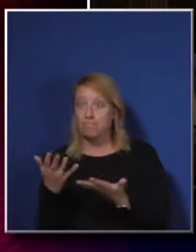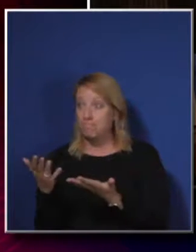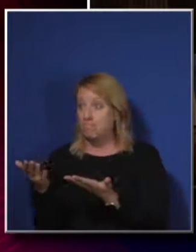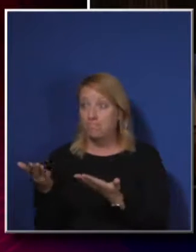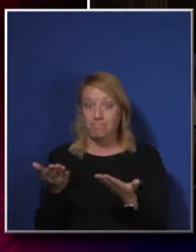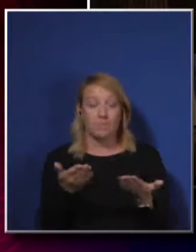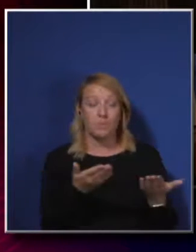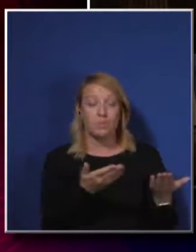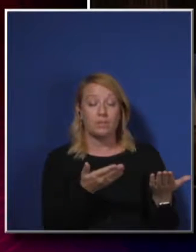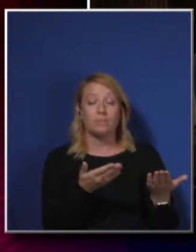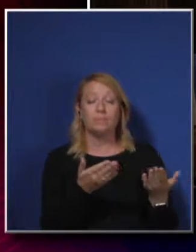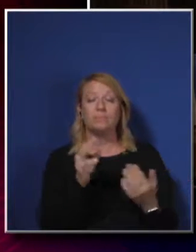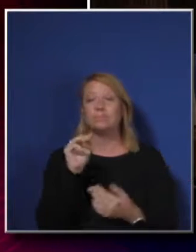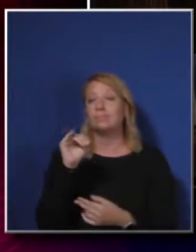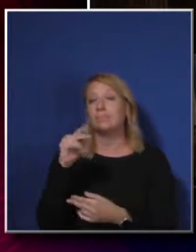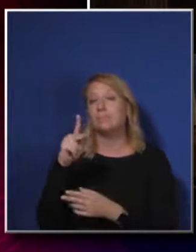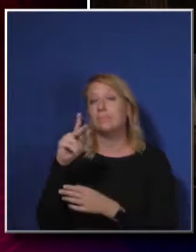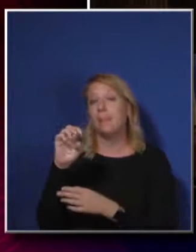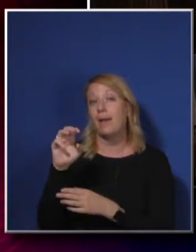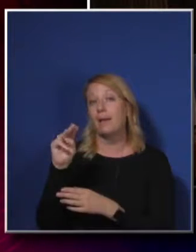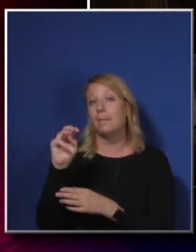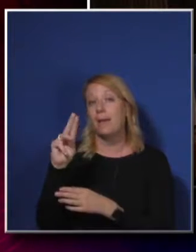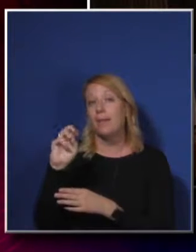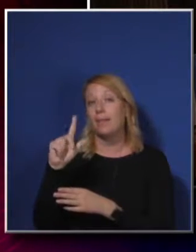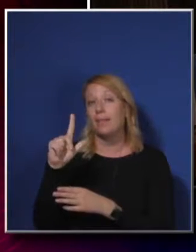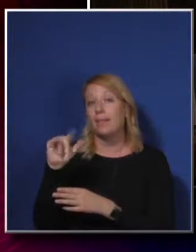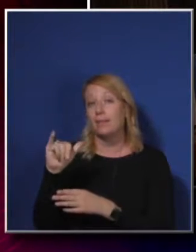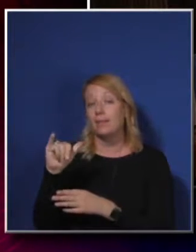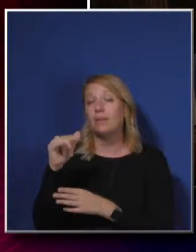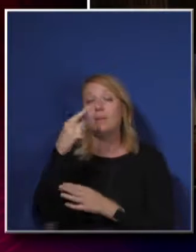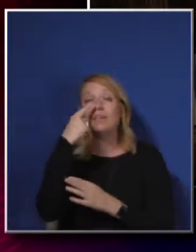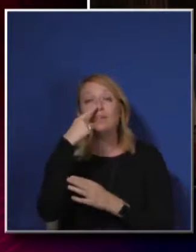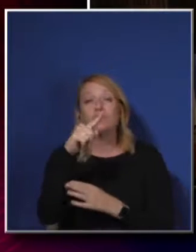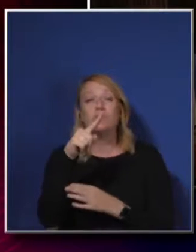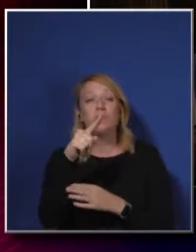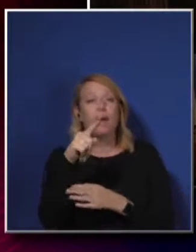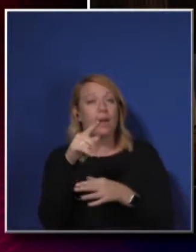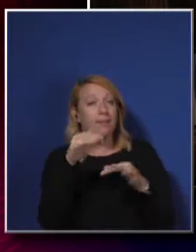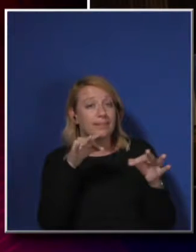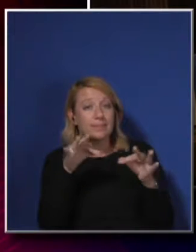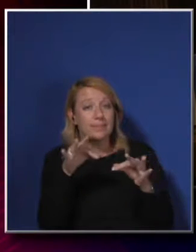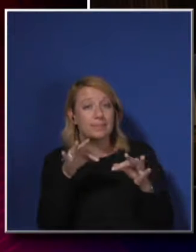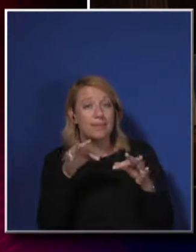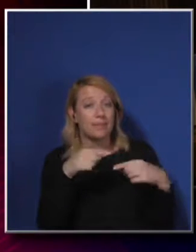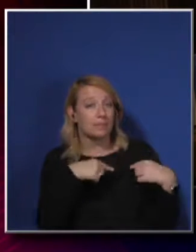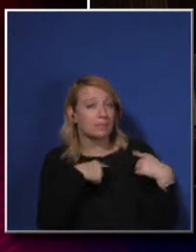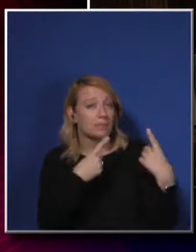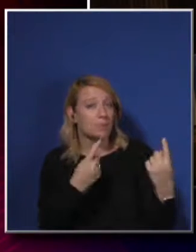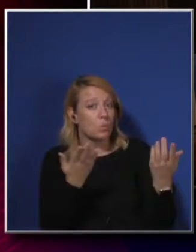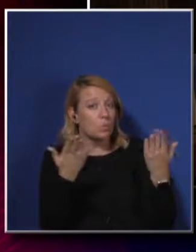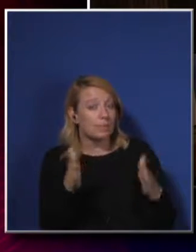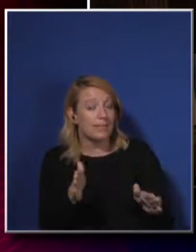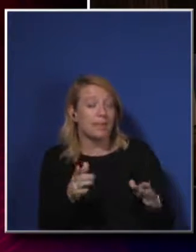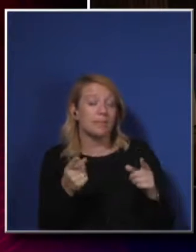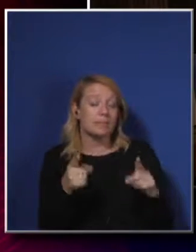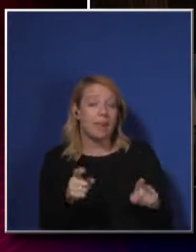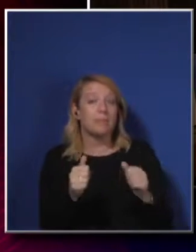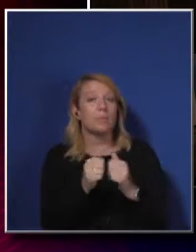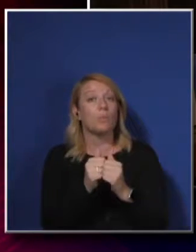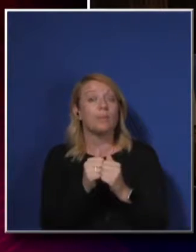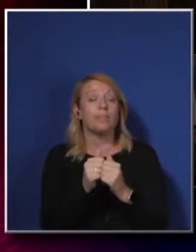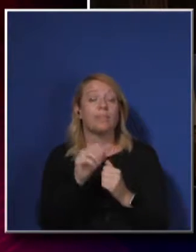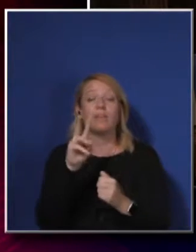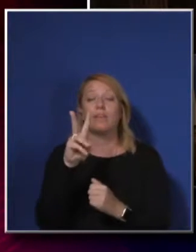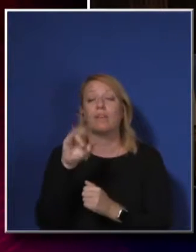obvious. This is Mike Manley. Could we just get an update on the virtual service delivery and how that's